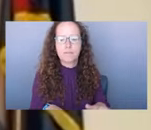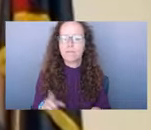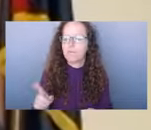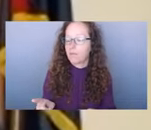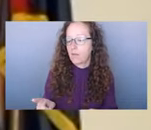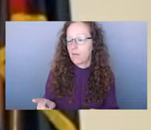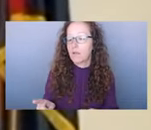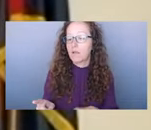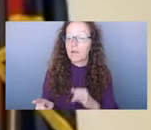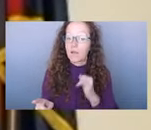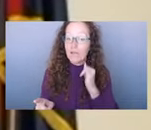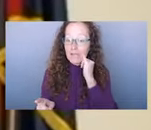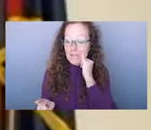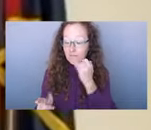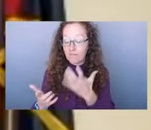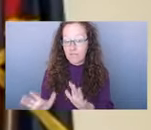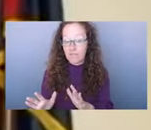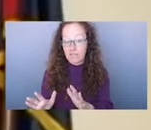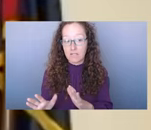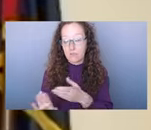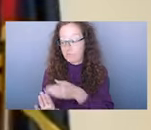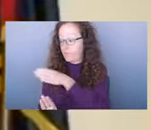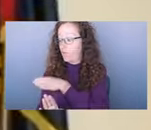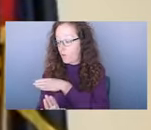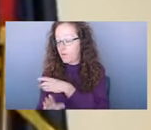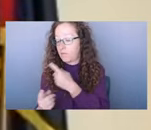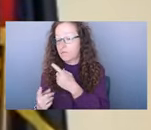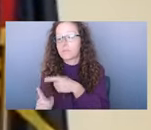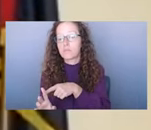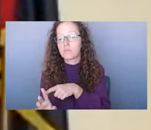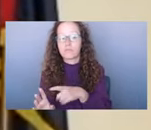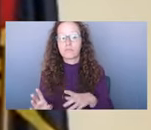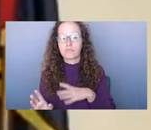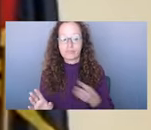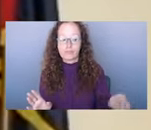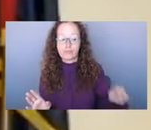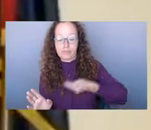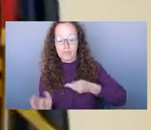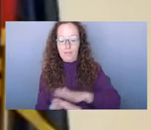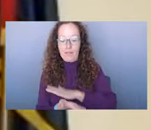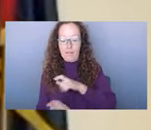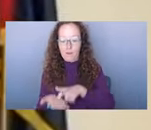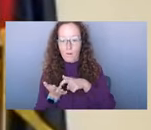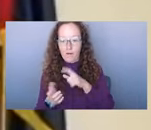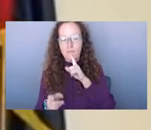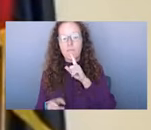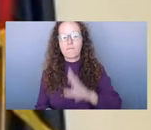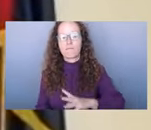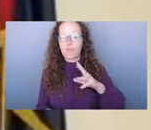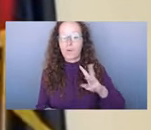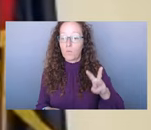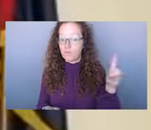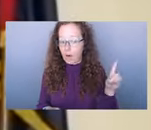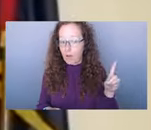in many cases, they may announce their withdrawal, but they don't submit the required paperwork to officially withdraw. So there is